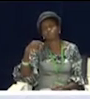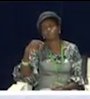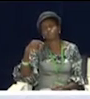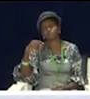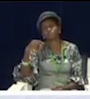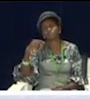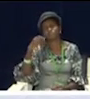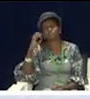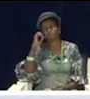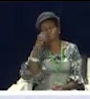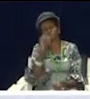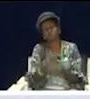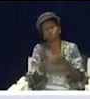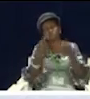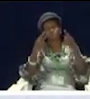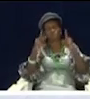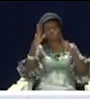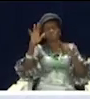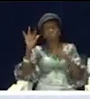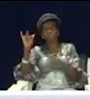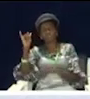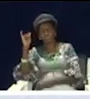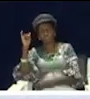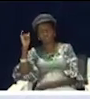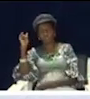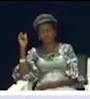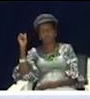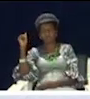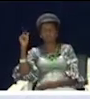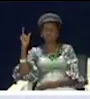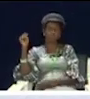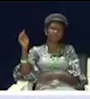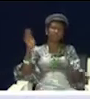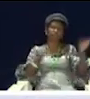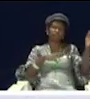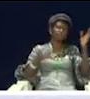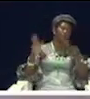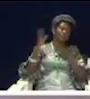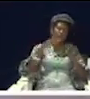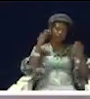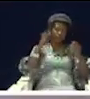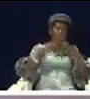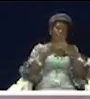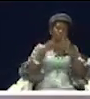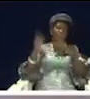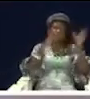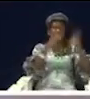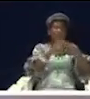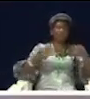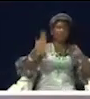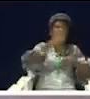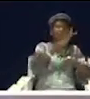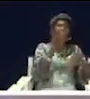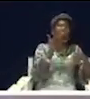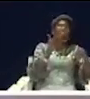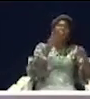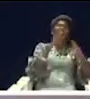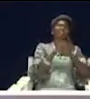He said, suddenly, the wind will begin to blow in your favor.